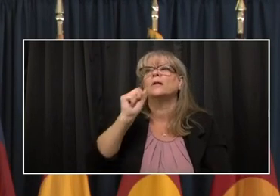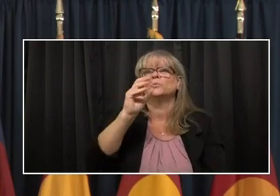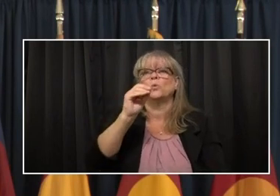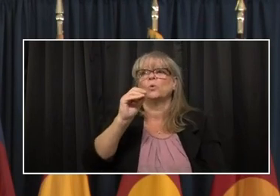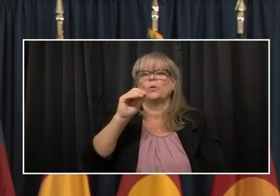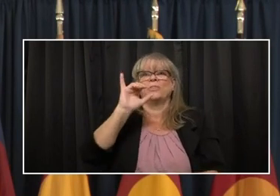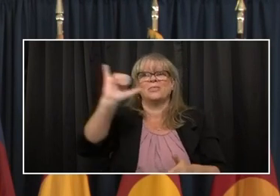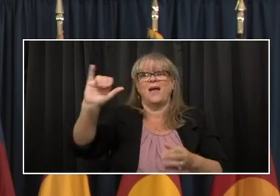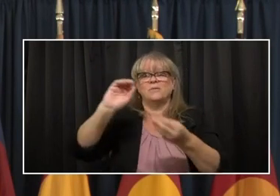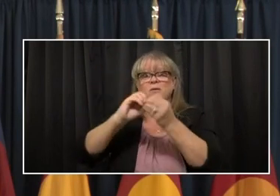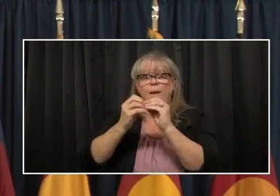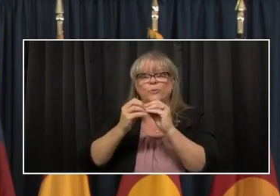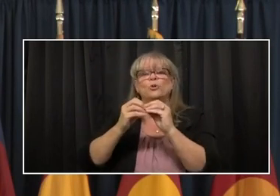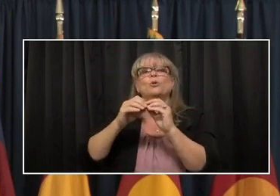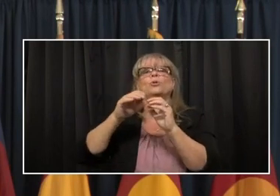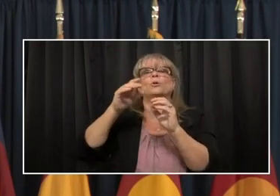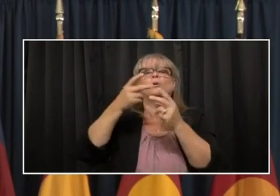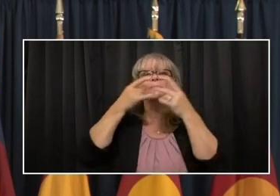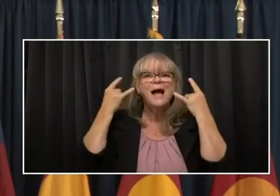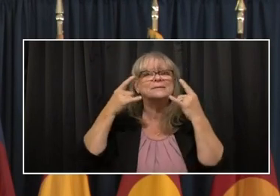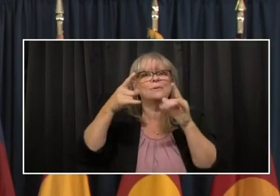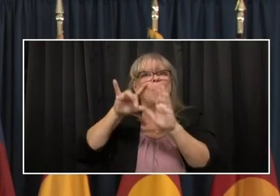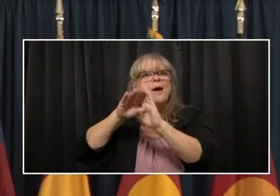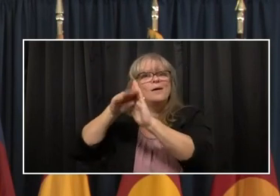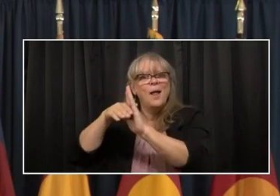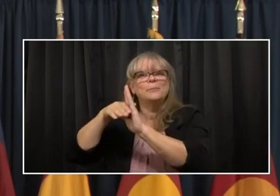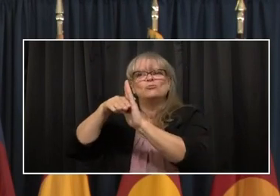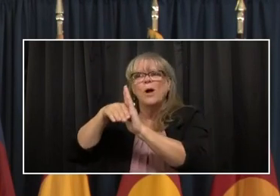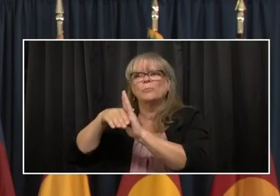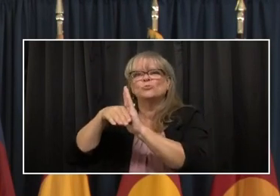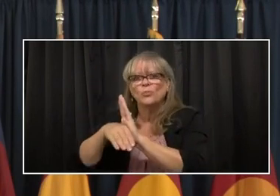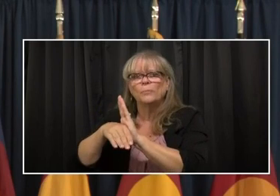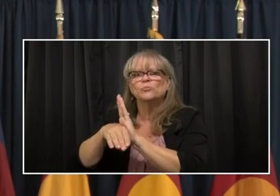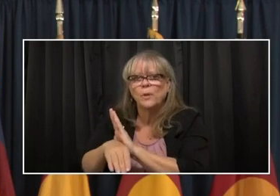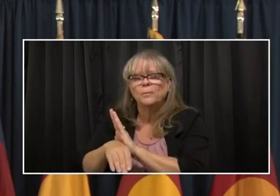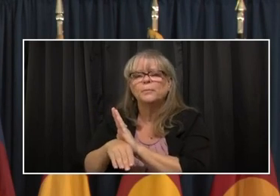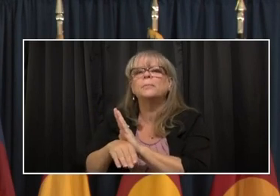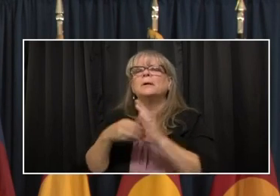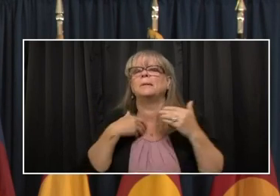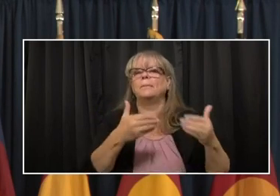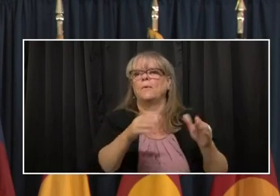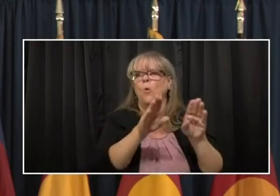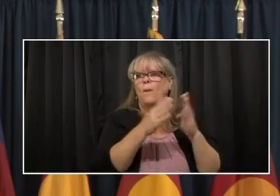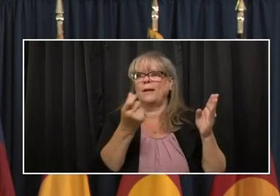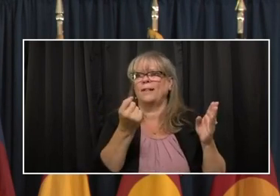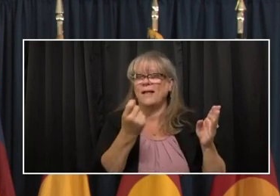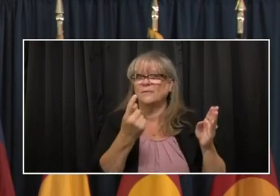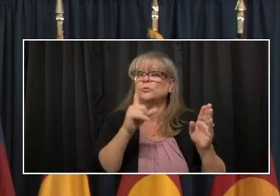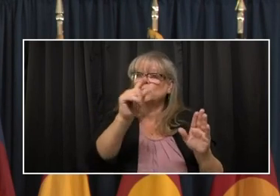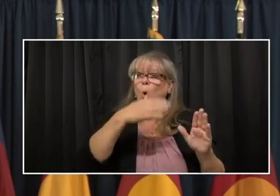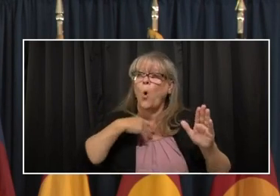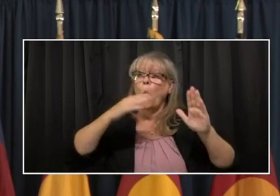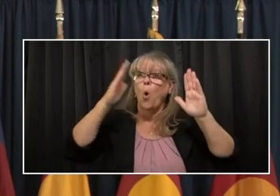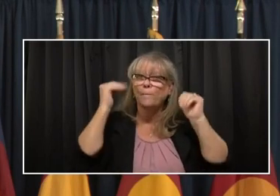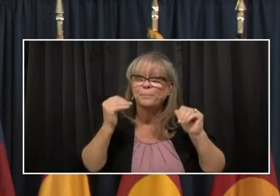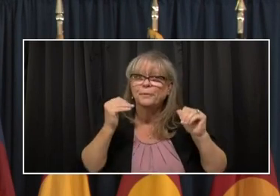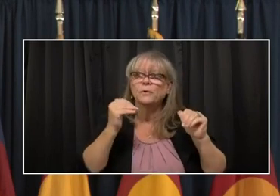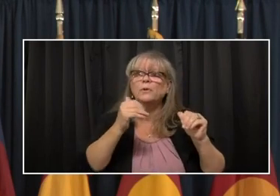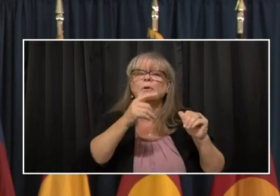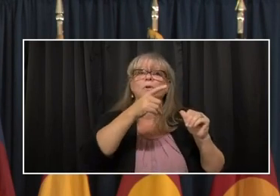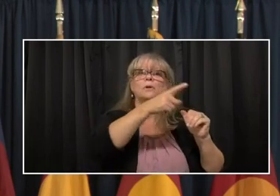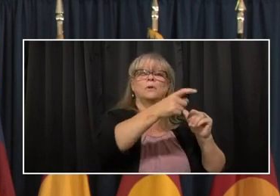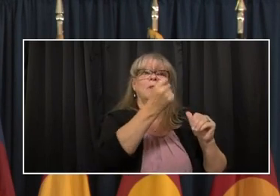and of course, we'll continue to evaluate future steps. My hope is it can be, midnight as soon as possible, and hopefully the data will bear that